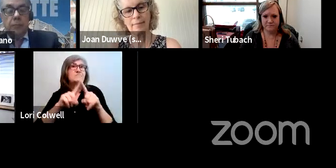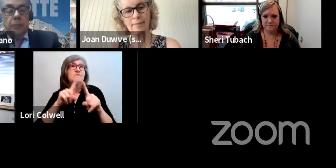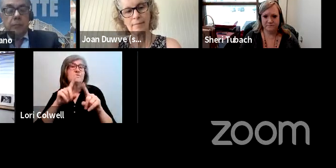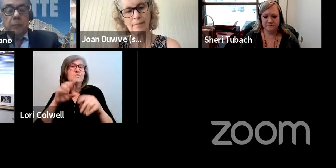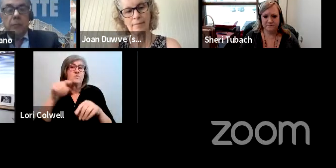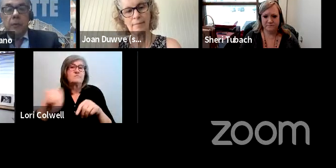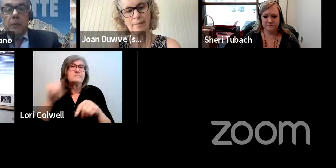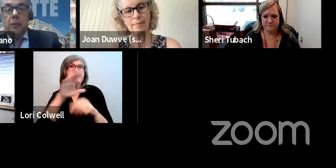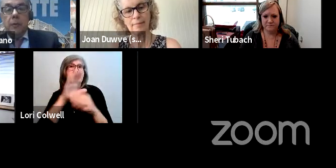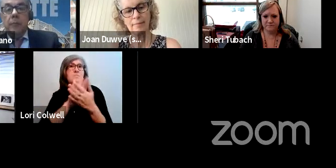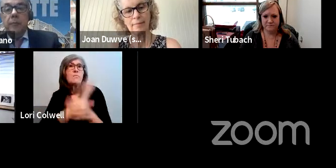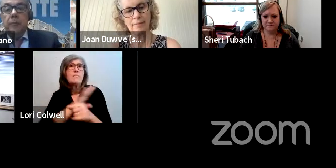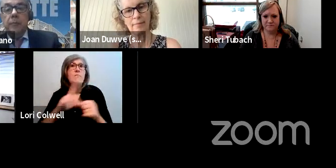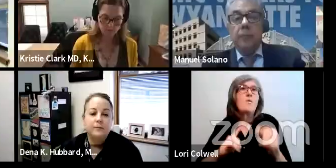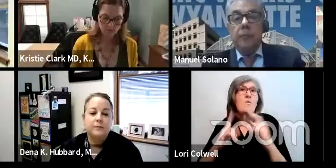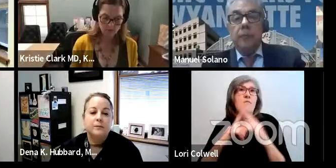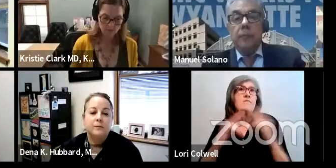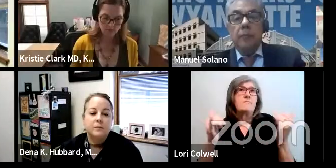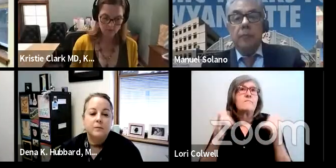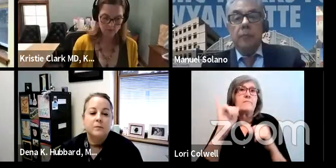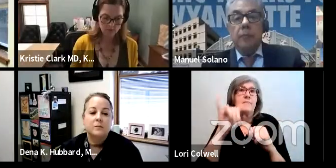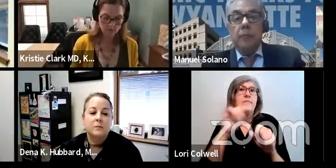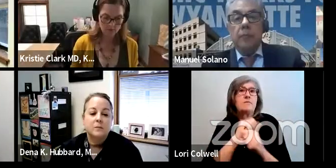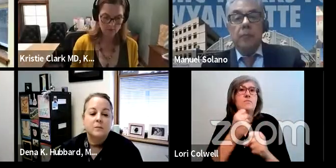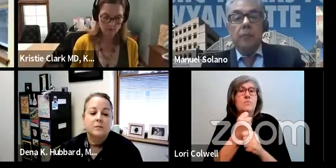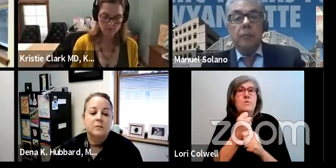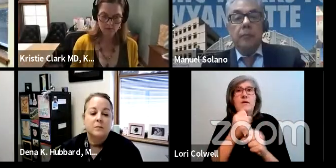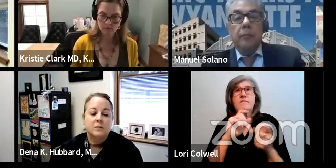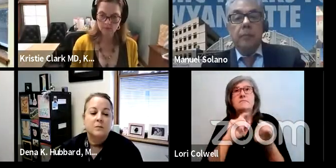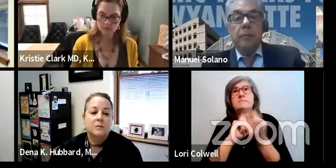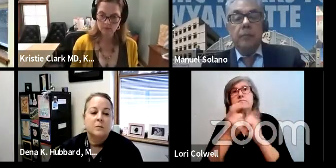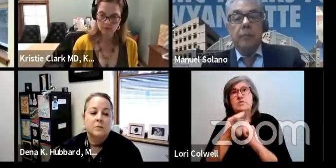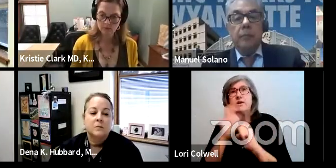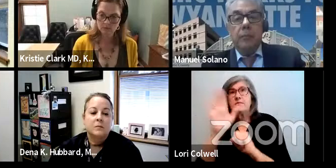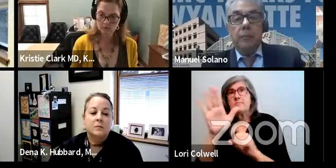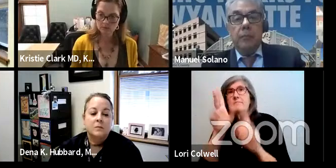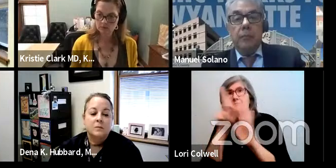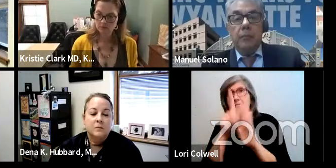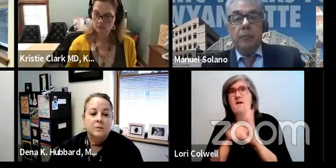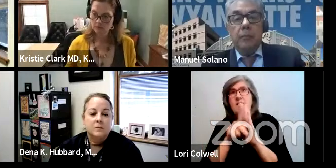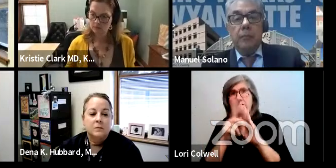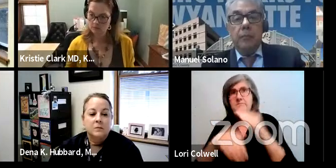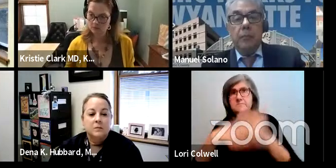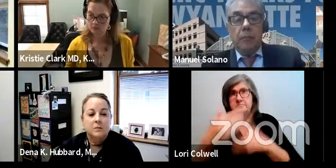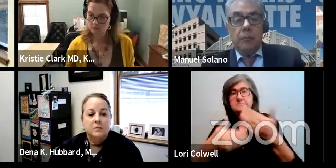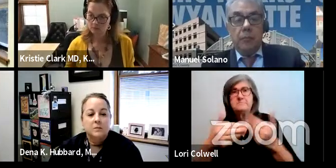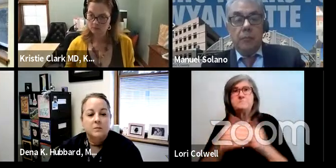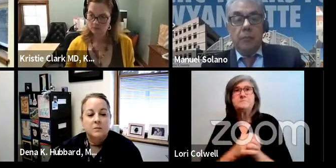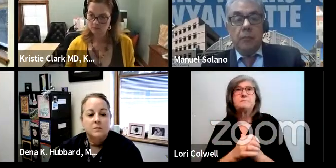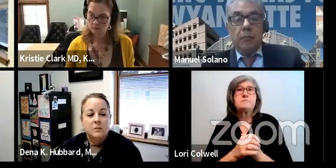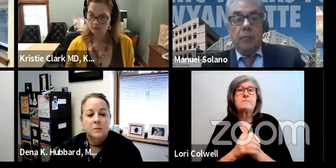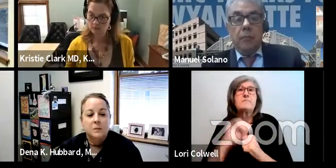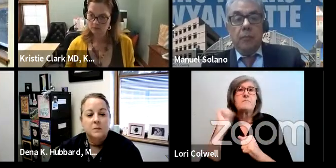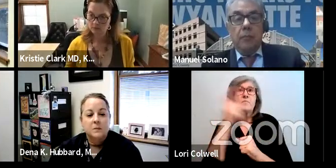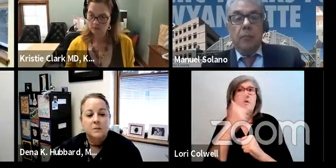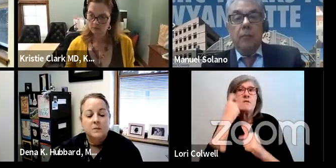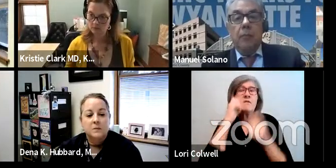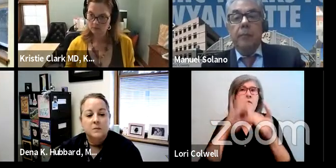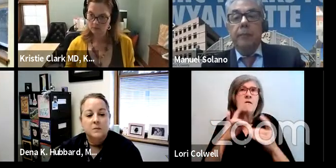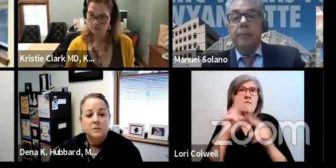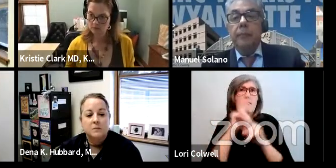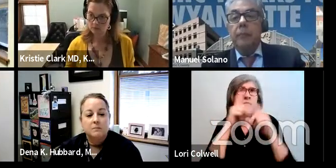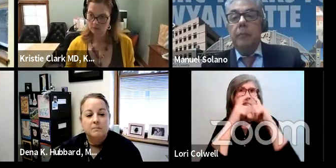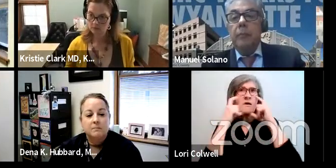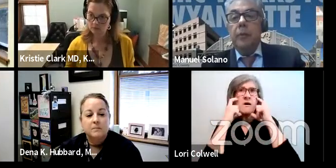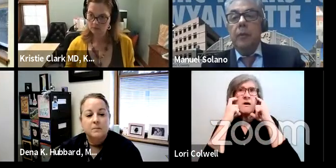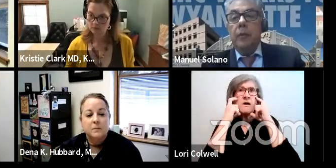school boards. And that's created some changes in policies. So, you all were talking about masking.